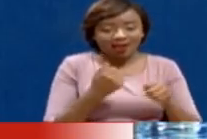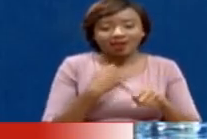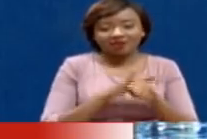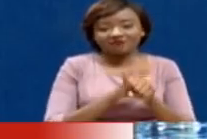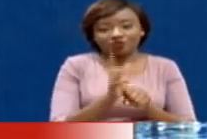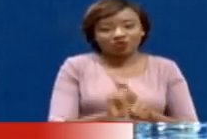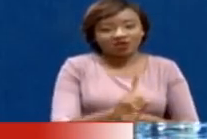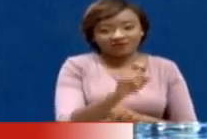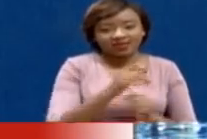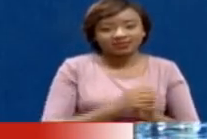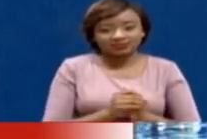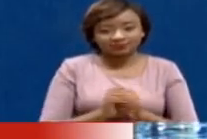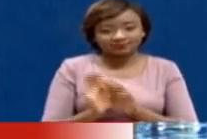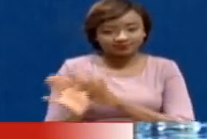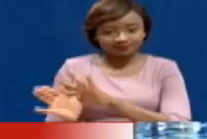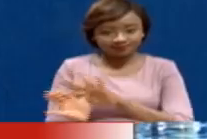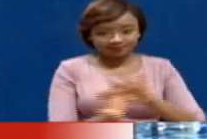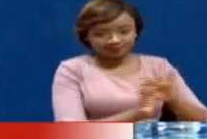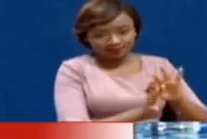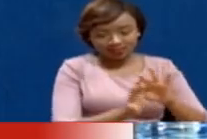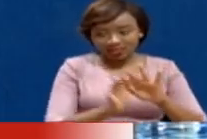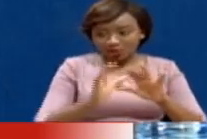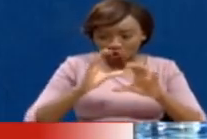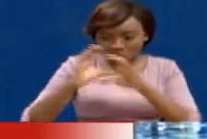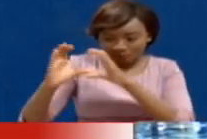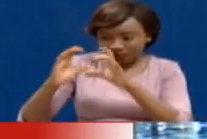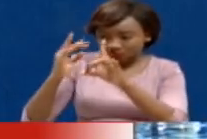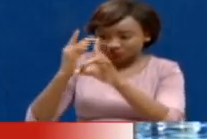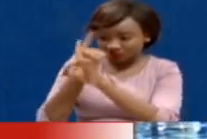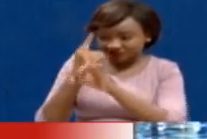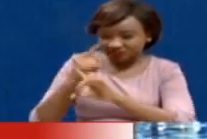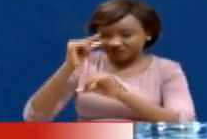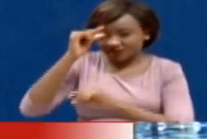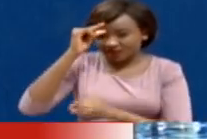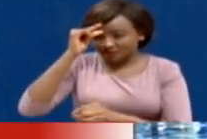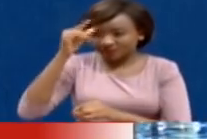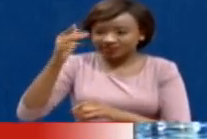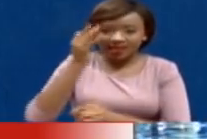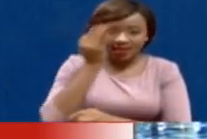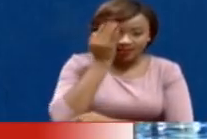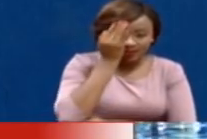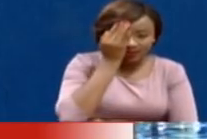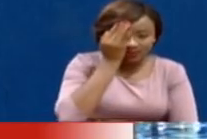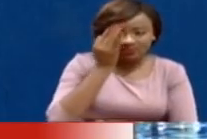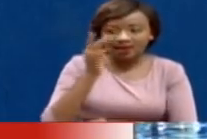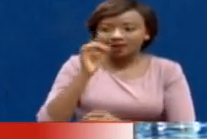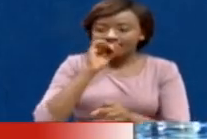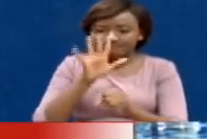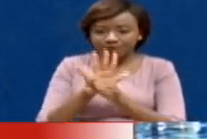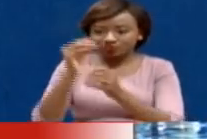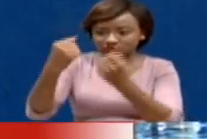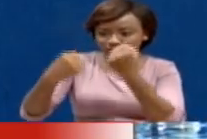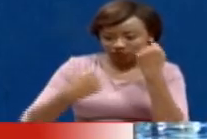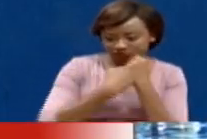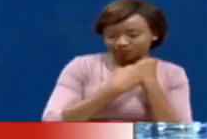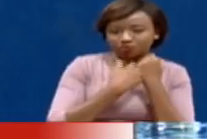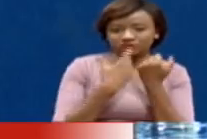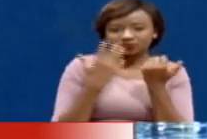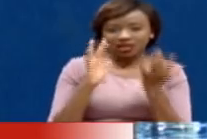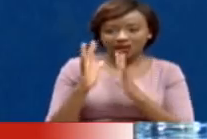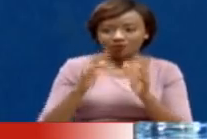mind that talking with the other governments, like the government of Israel has promised to give us support in terms